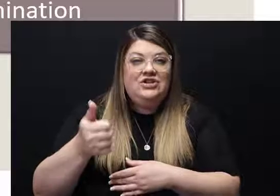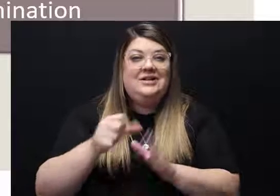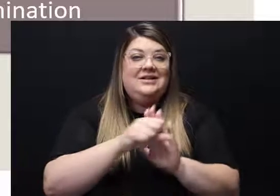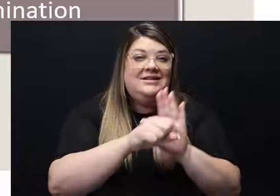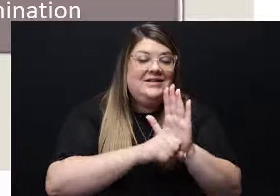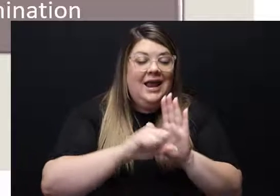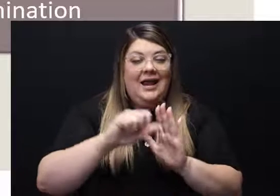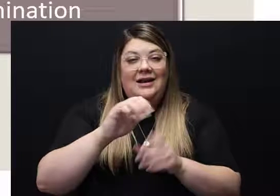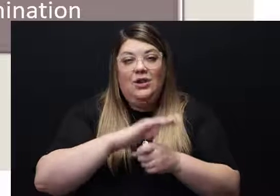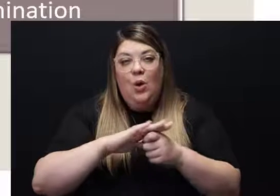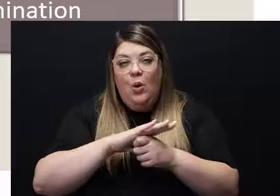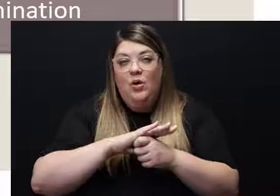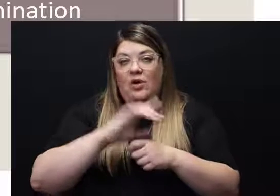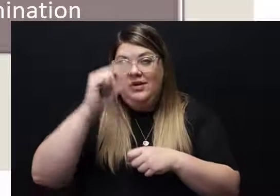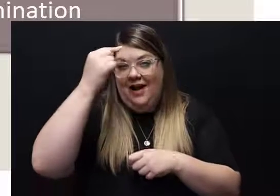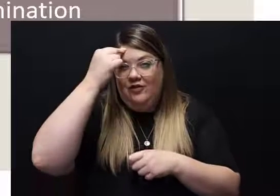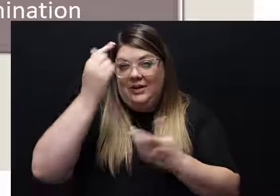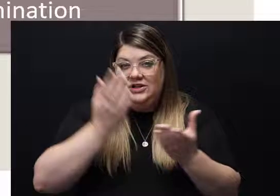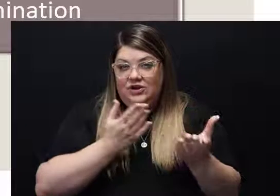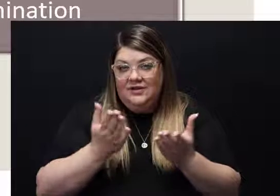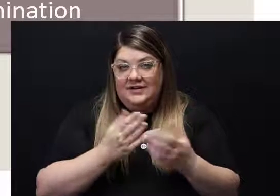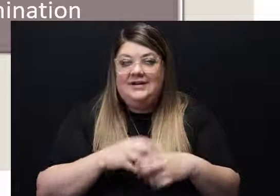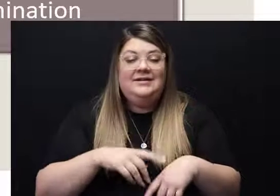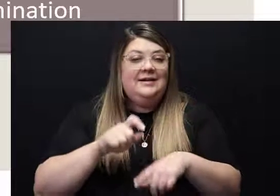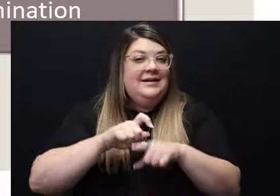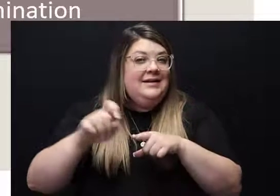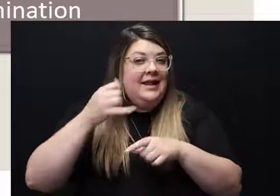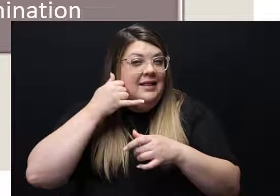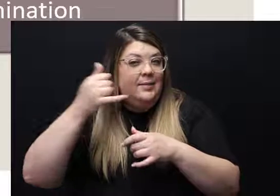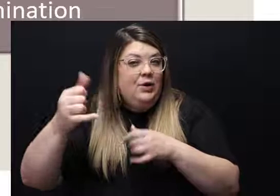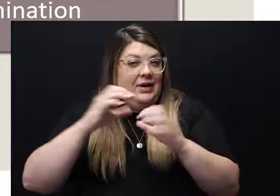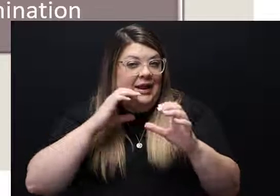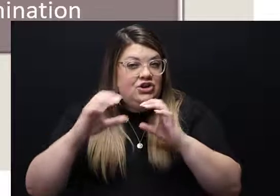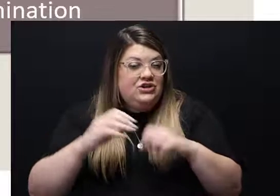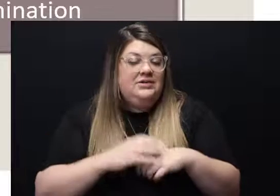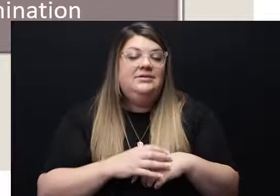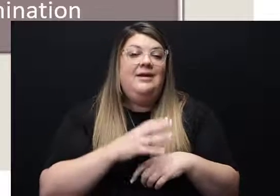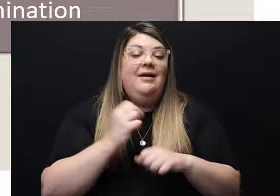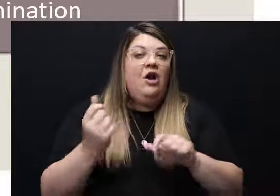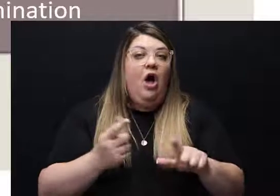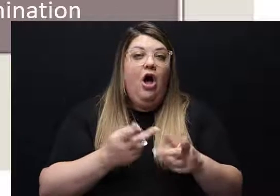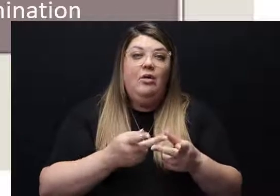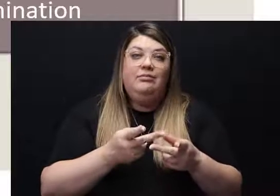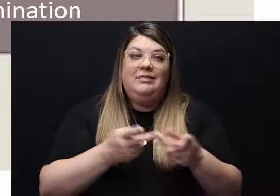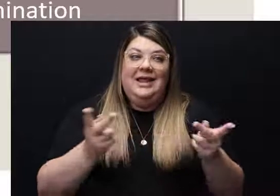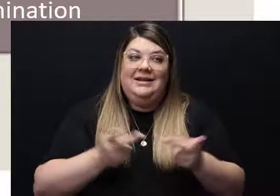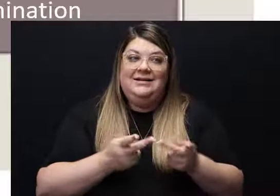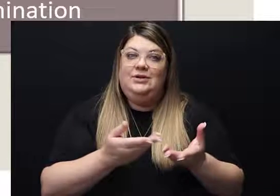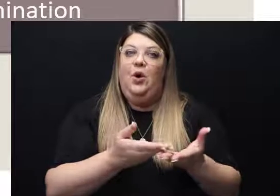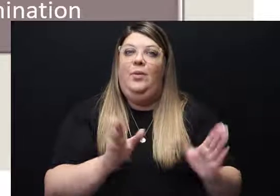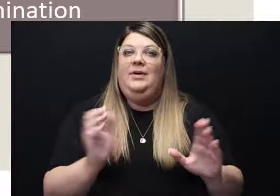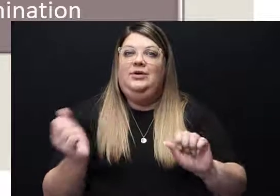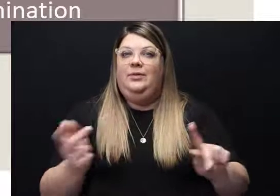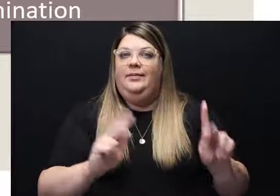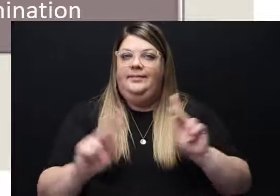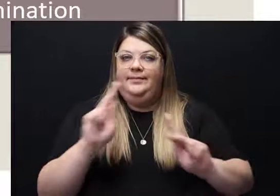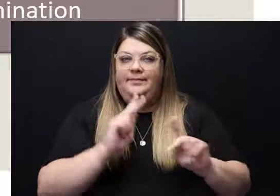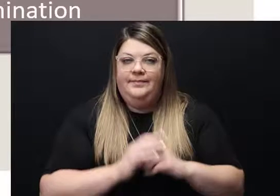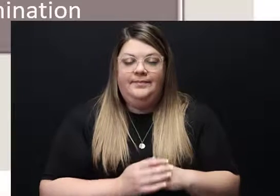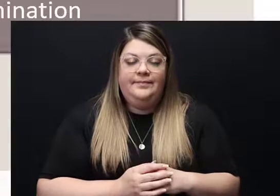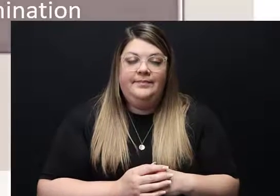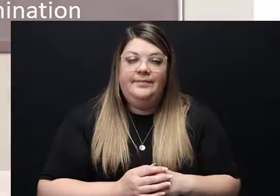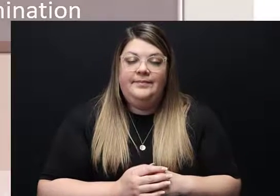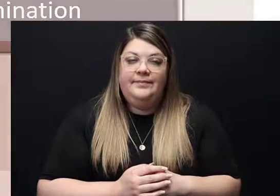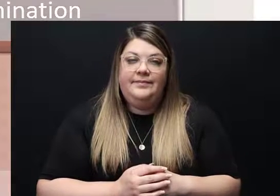and local government services, telecommunications, and all places open to the general public.